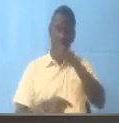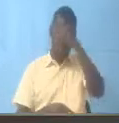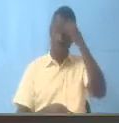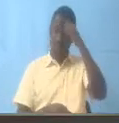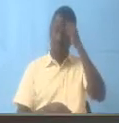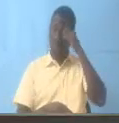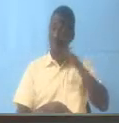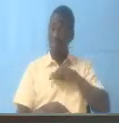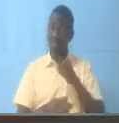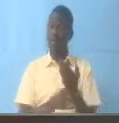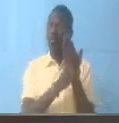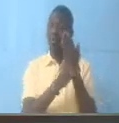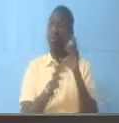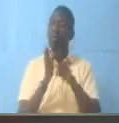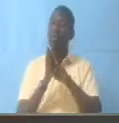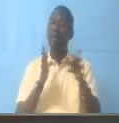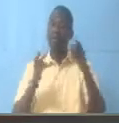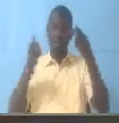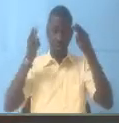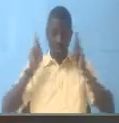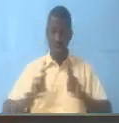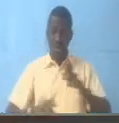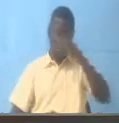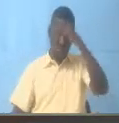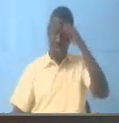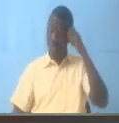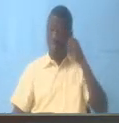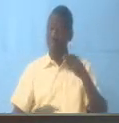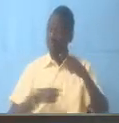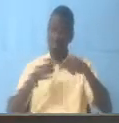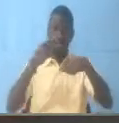got along. dama continuer rek suma liggéey ni ma daan def.